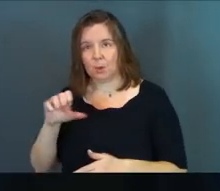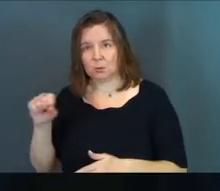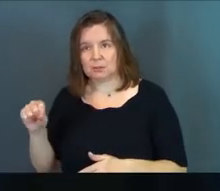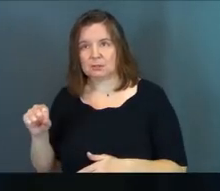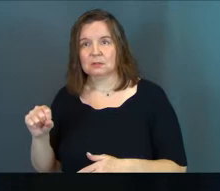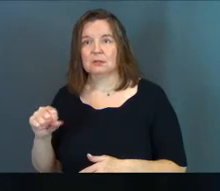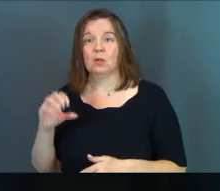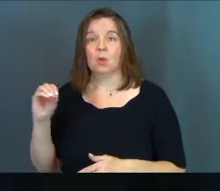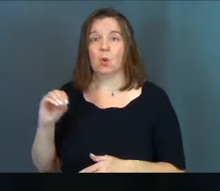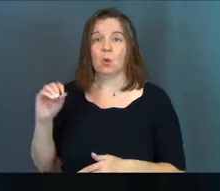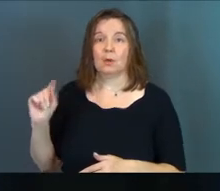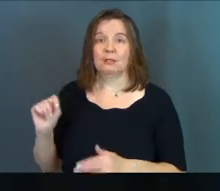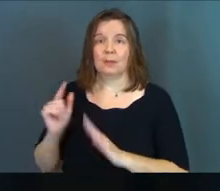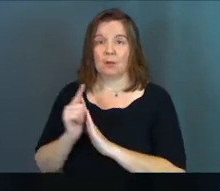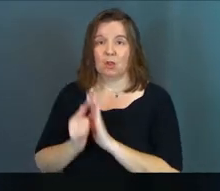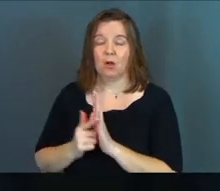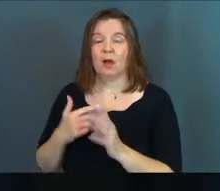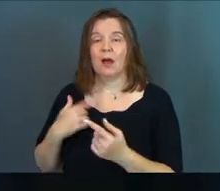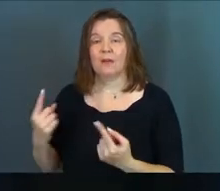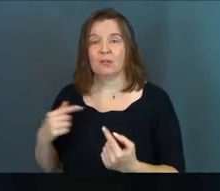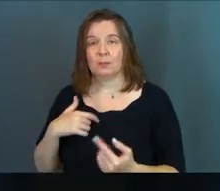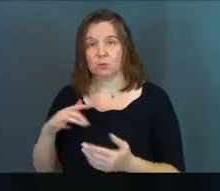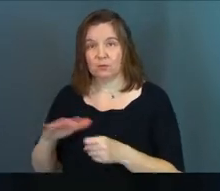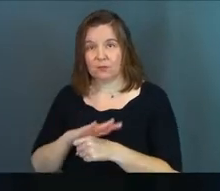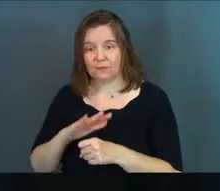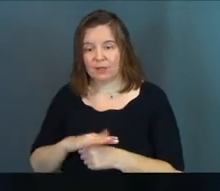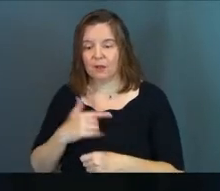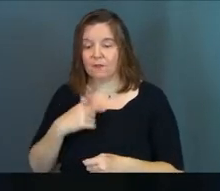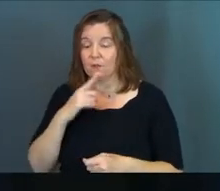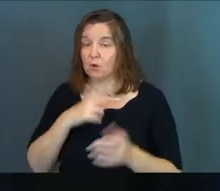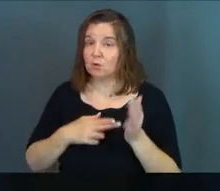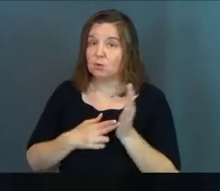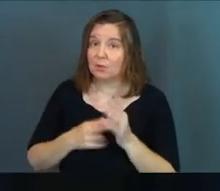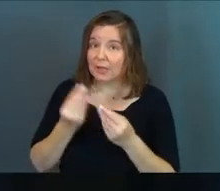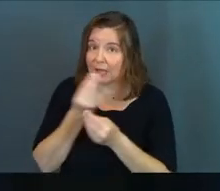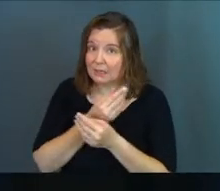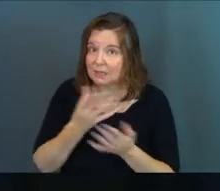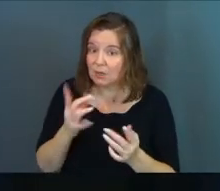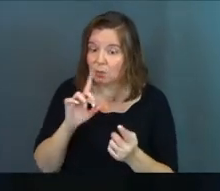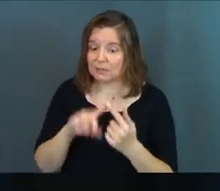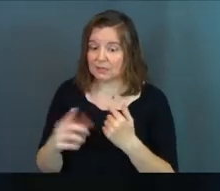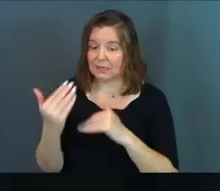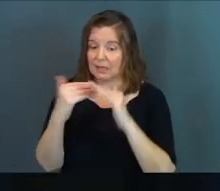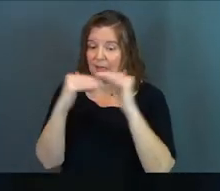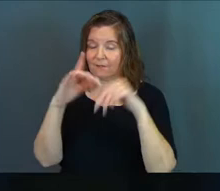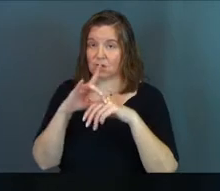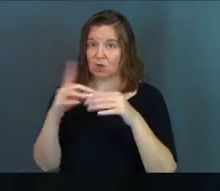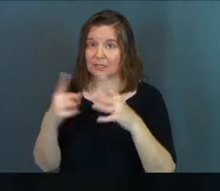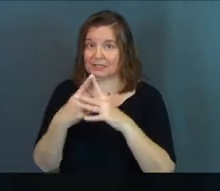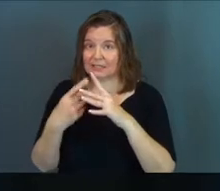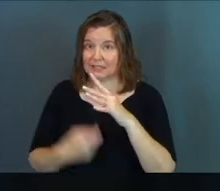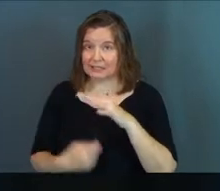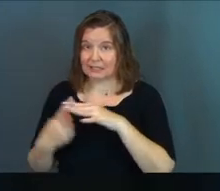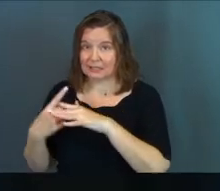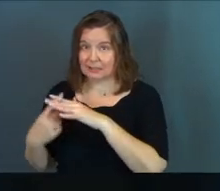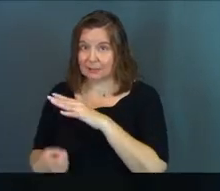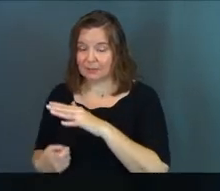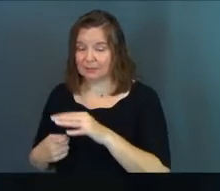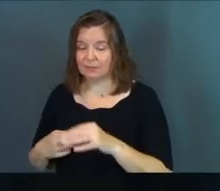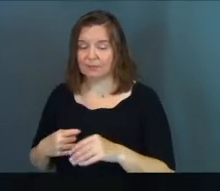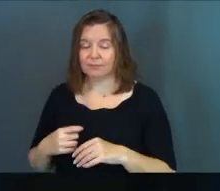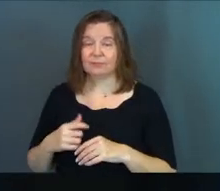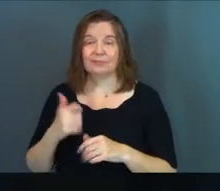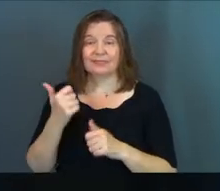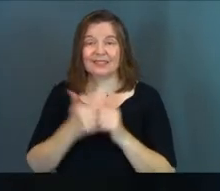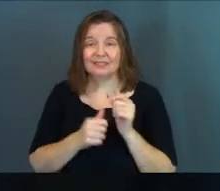Moses, the Old Testament laws. I have come to fulfill them. He says, for truly I tell you, until heaven and earth disappear, not the smallest